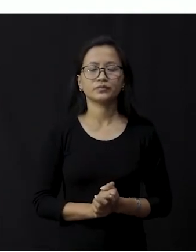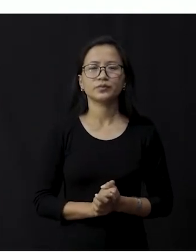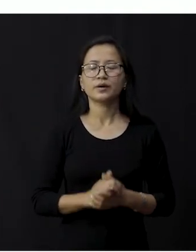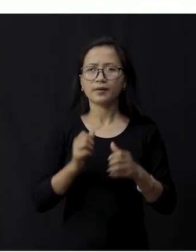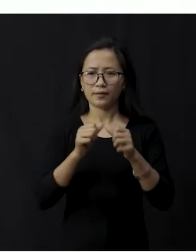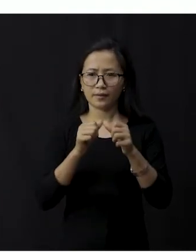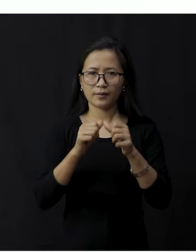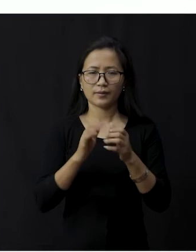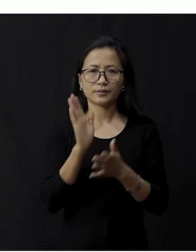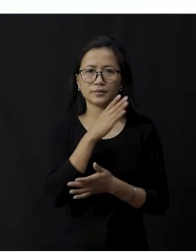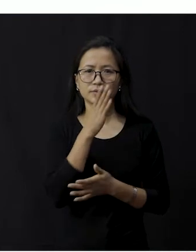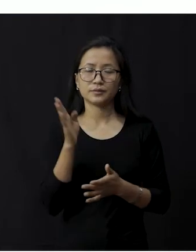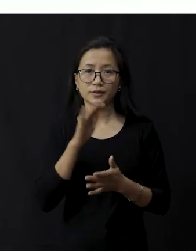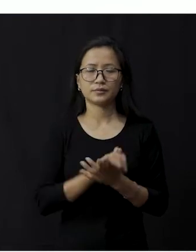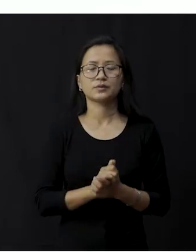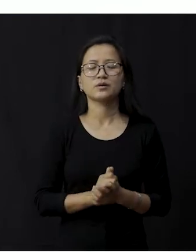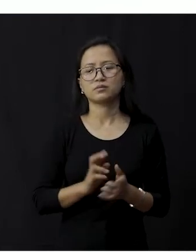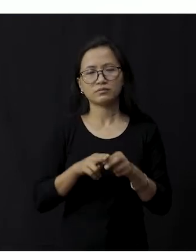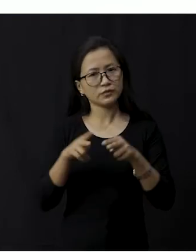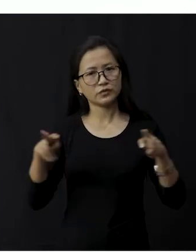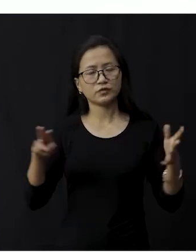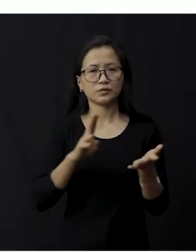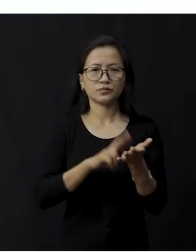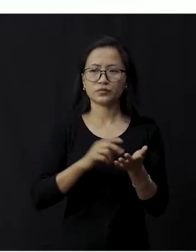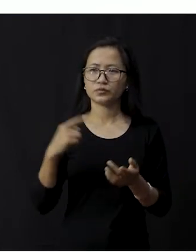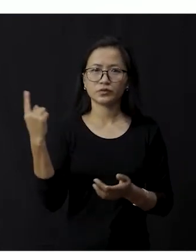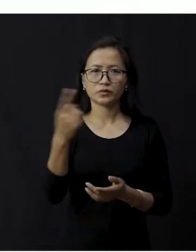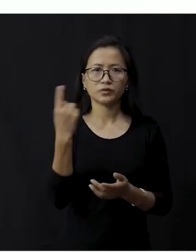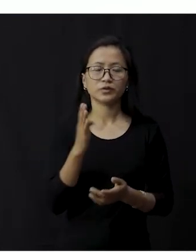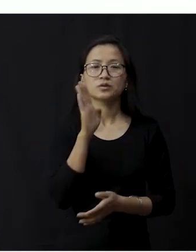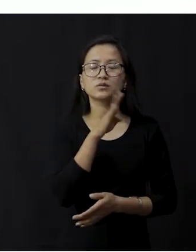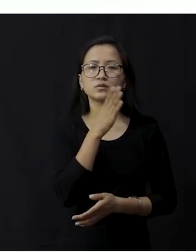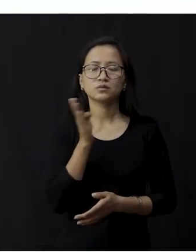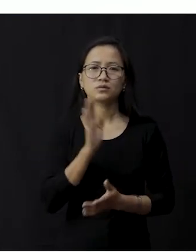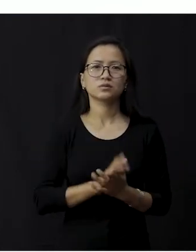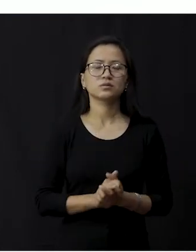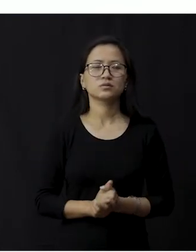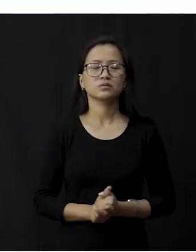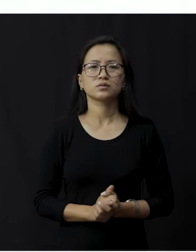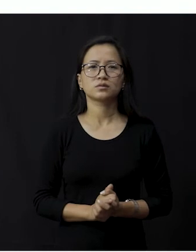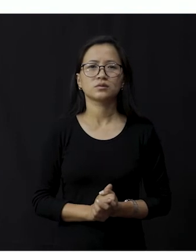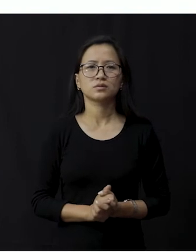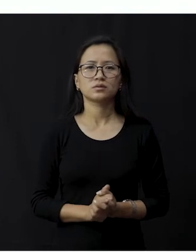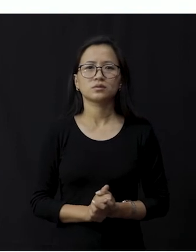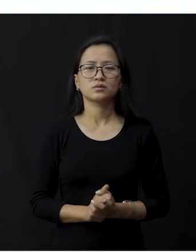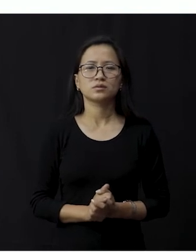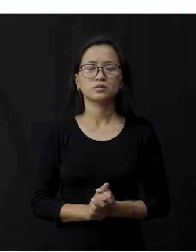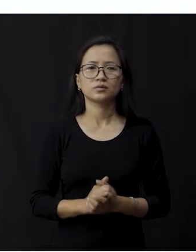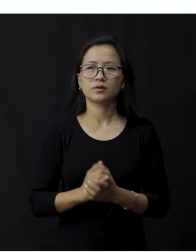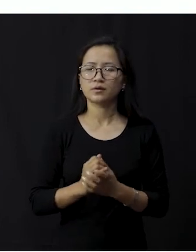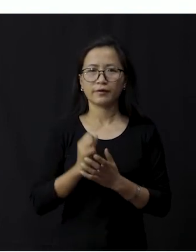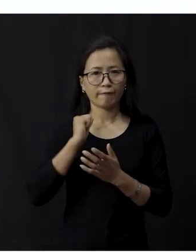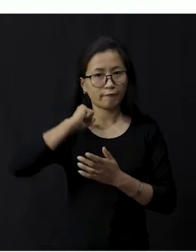anthem is different from national song. Okay, so the national song of India is